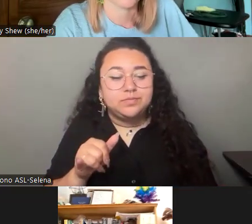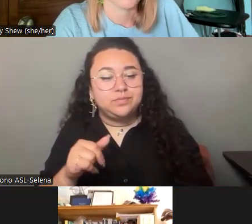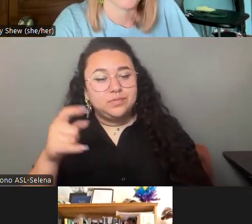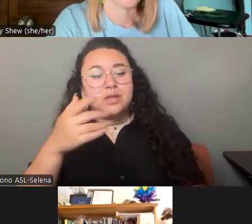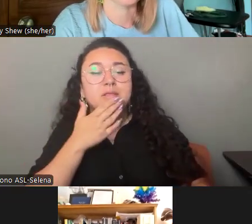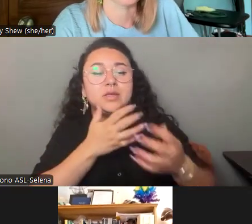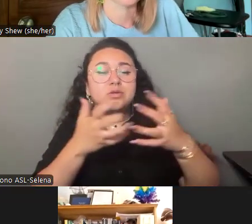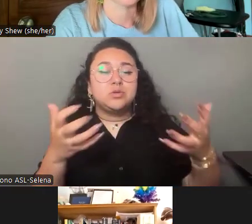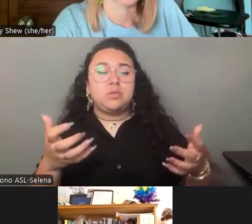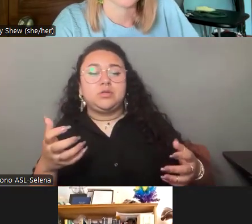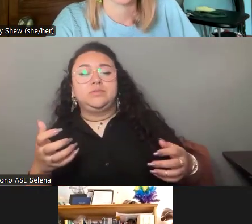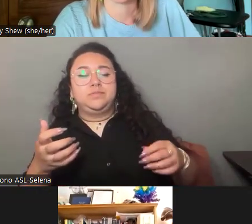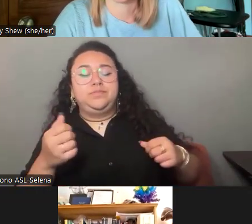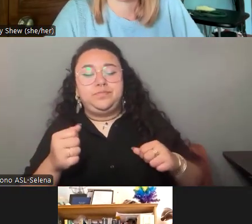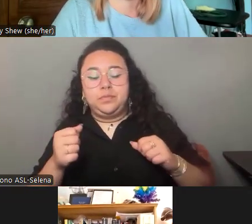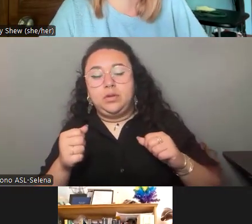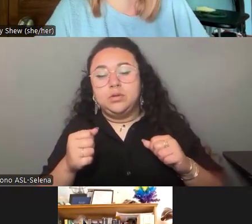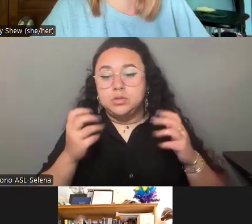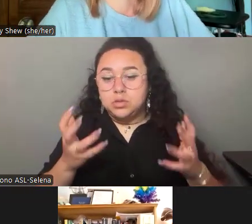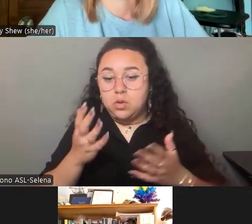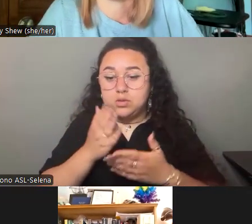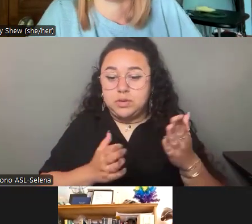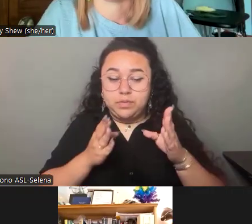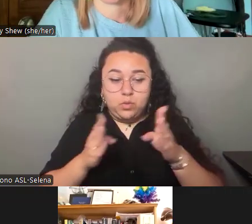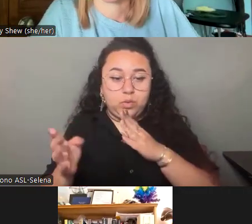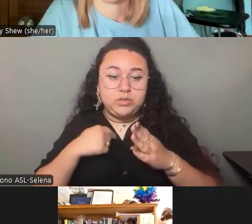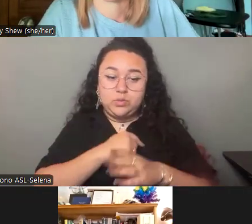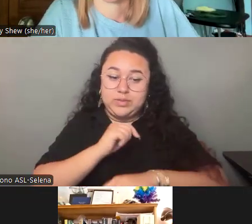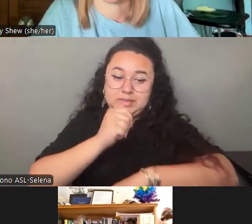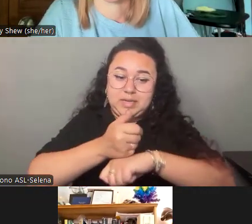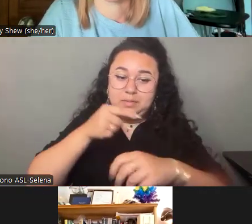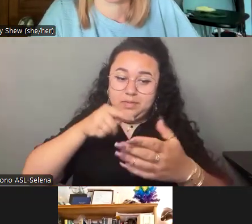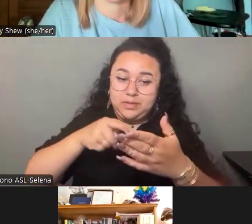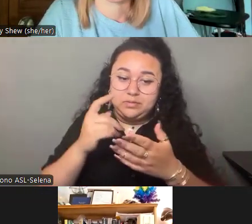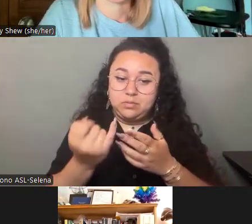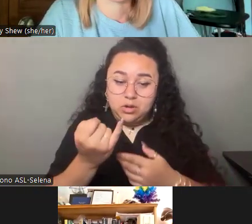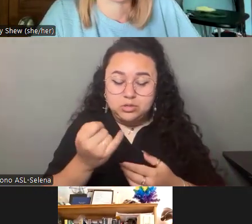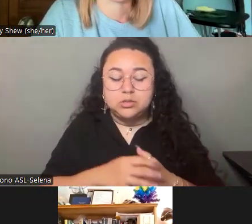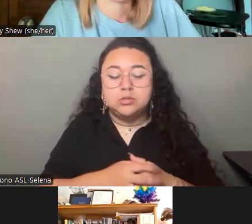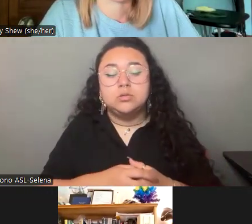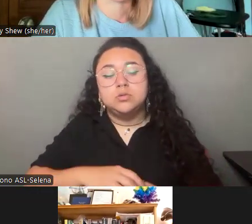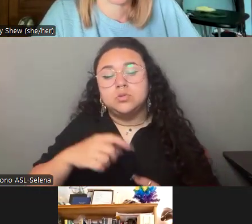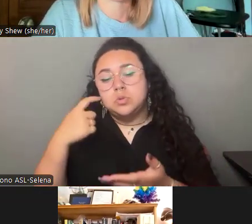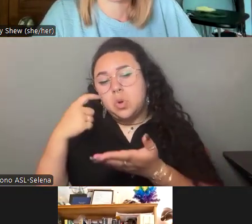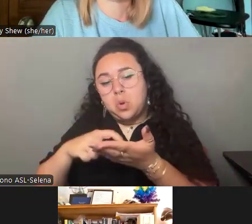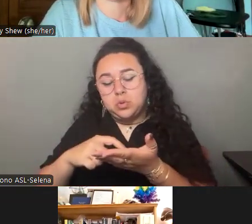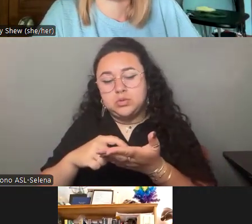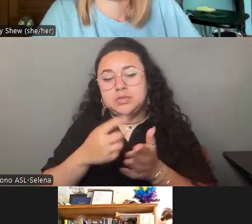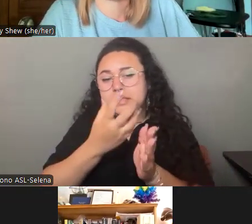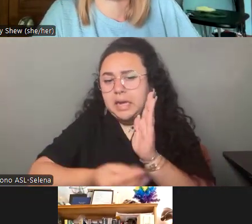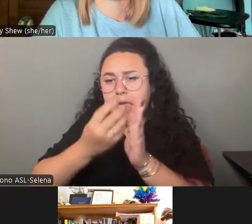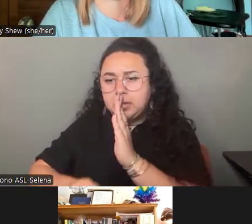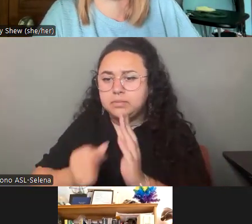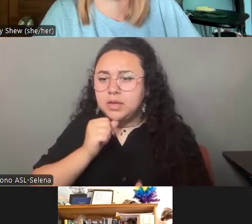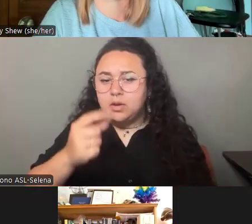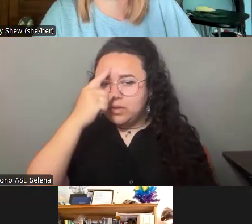much. So some of the ways in which we're setting up this project, noticing these gaps, and I don't think